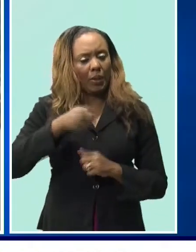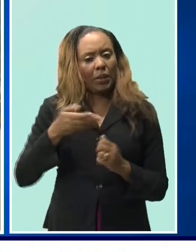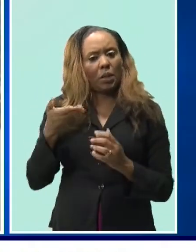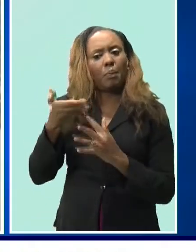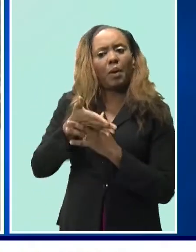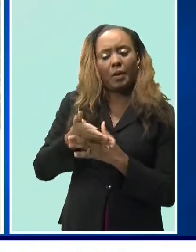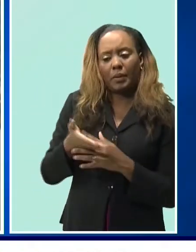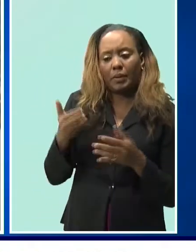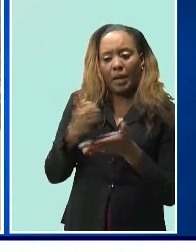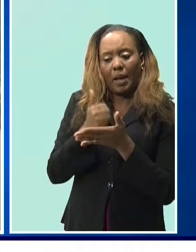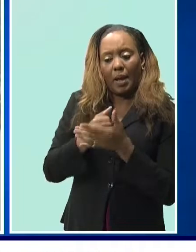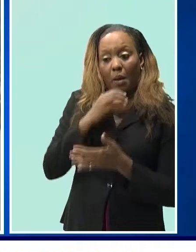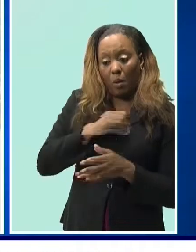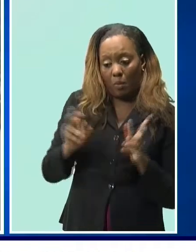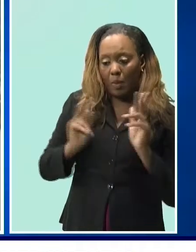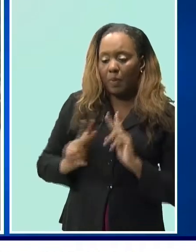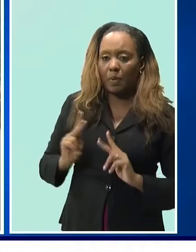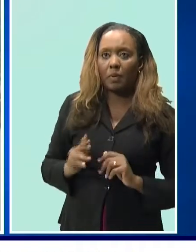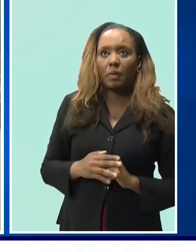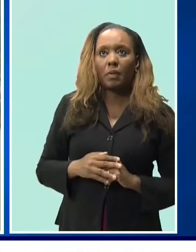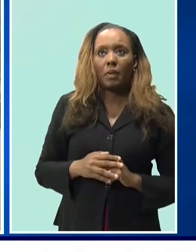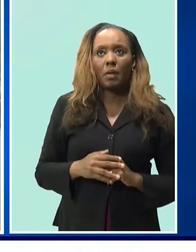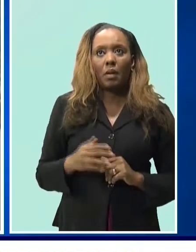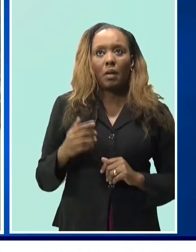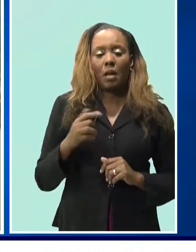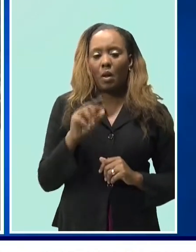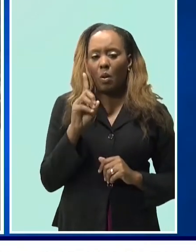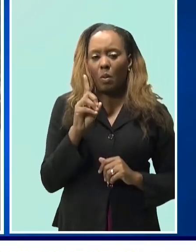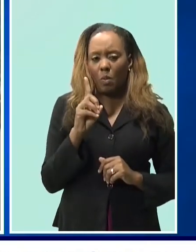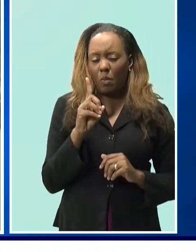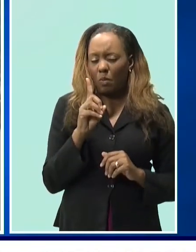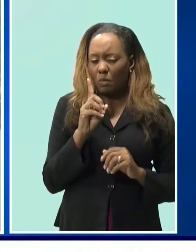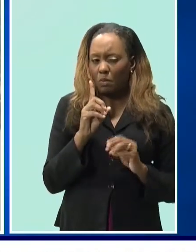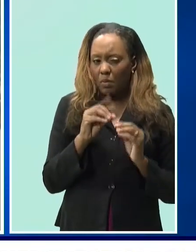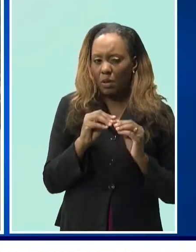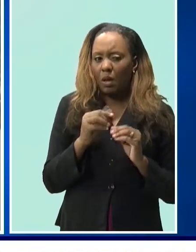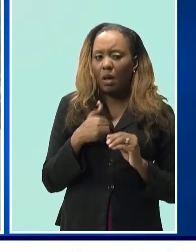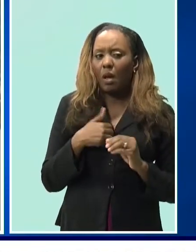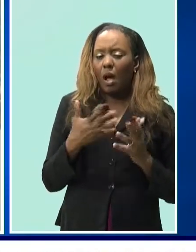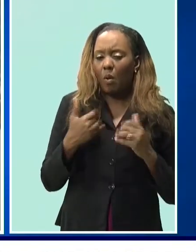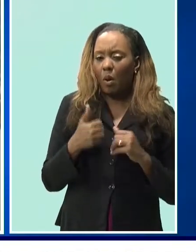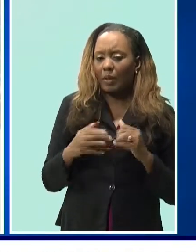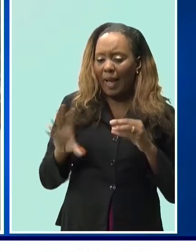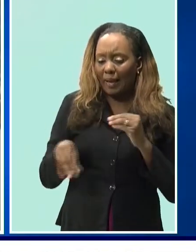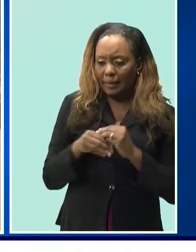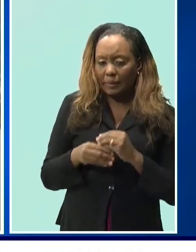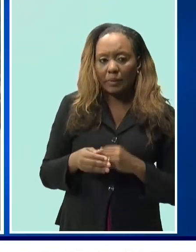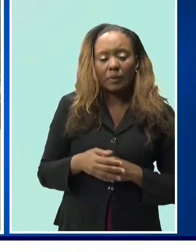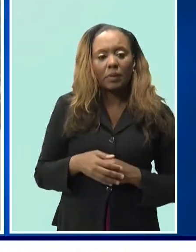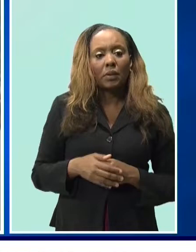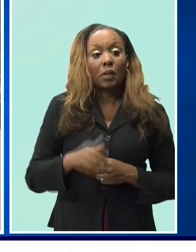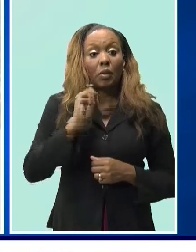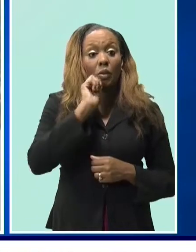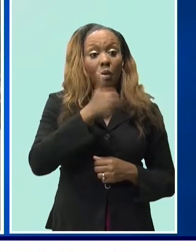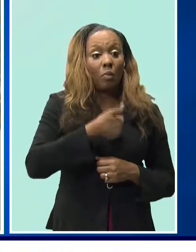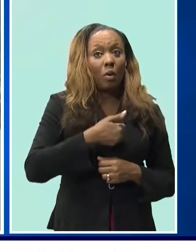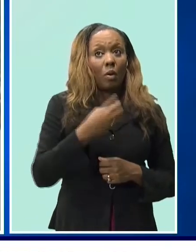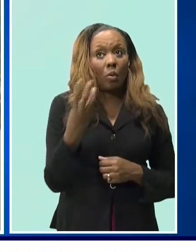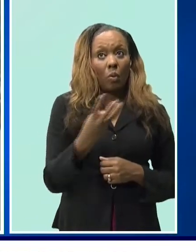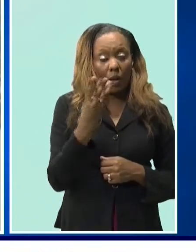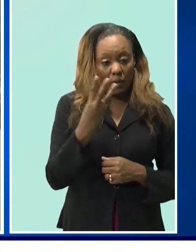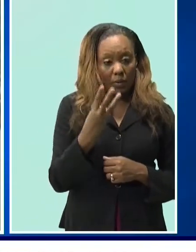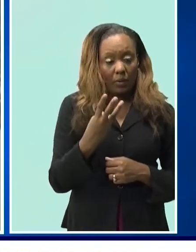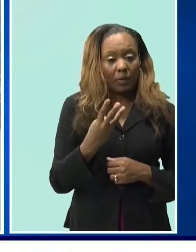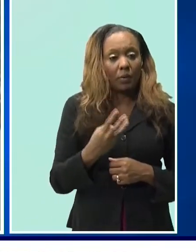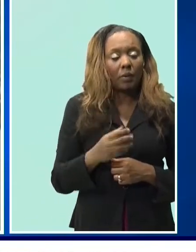elderly population. So if you just allow me one moment in terms of concluding comments. Tomorrow, Wednesday, is